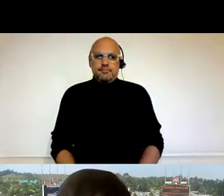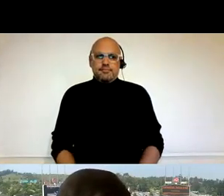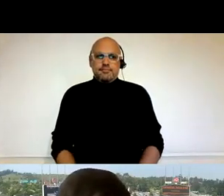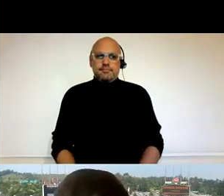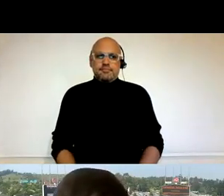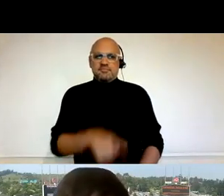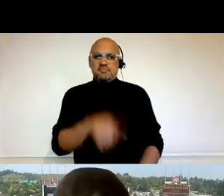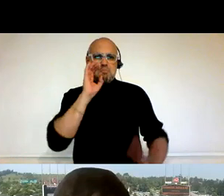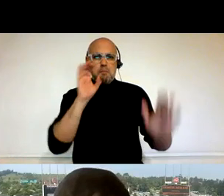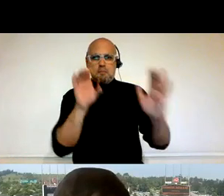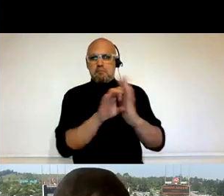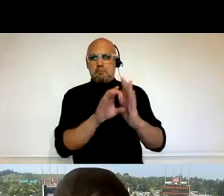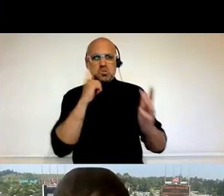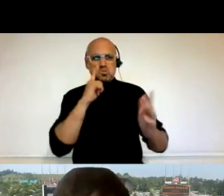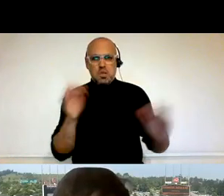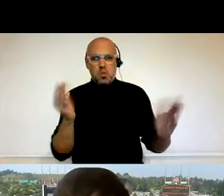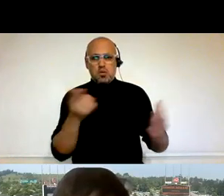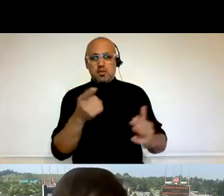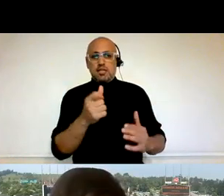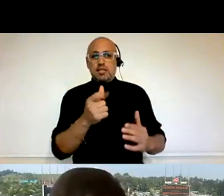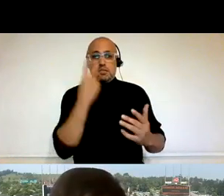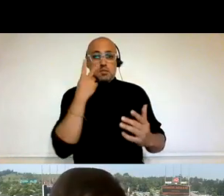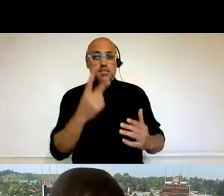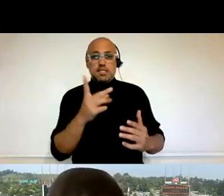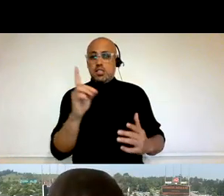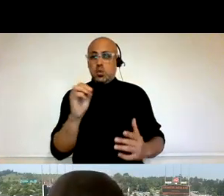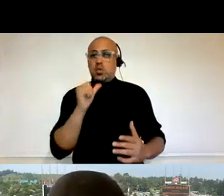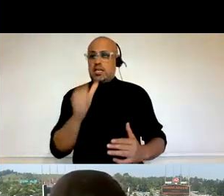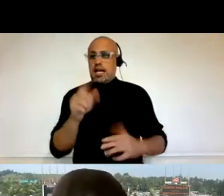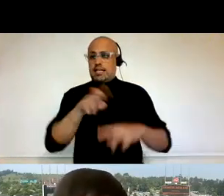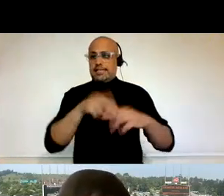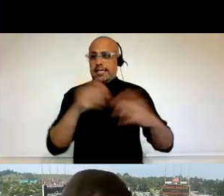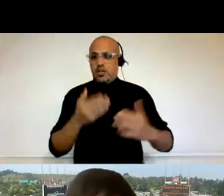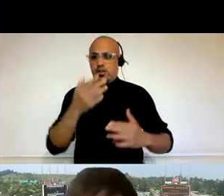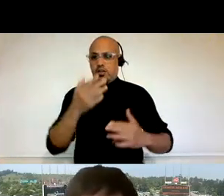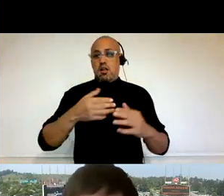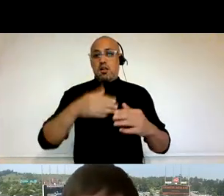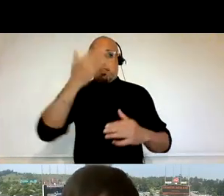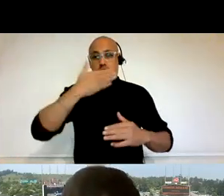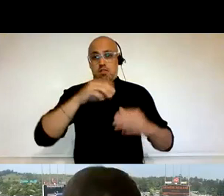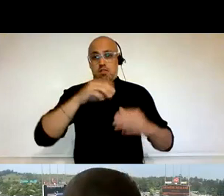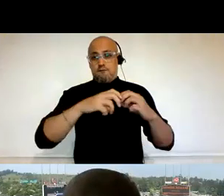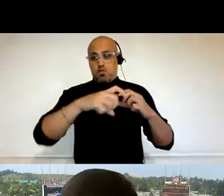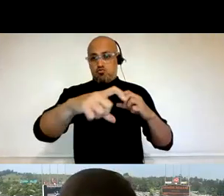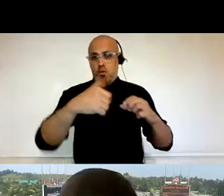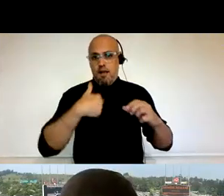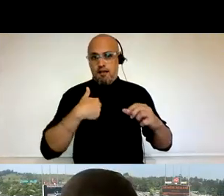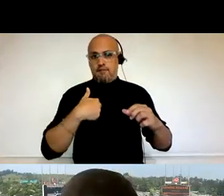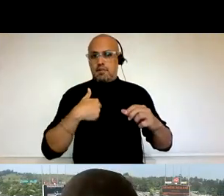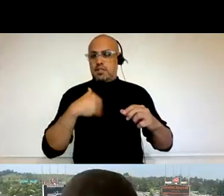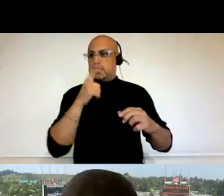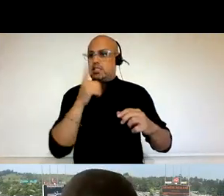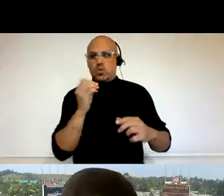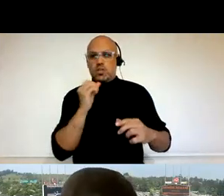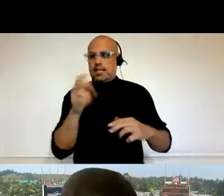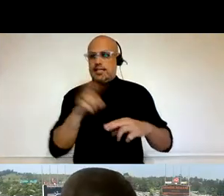Here's a picture of what it looks like. You see the do not sit here. Notice the front row has a do not sit here on every single desk. And that's because